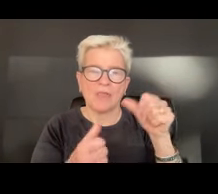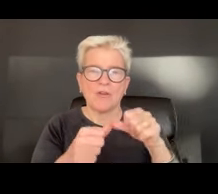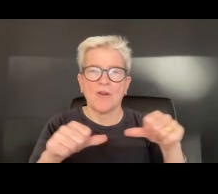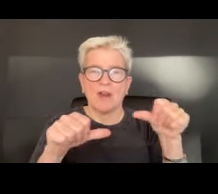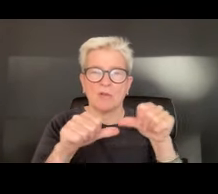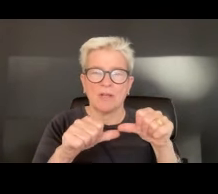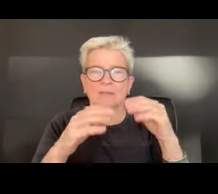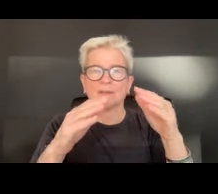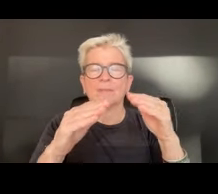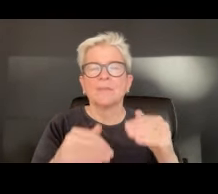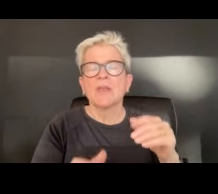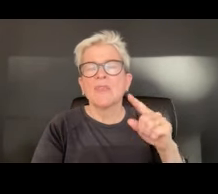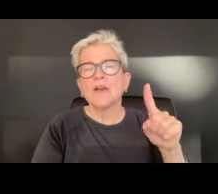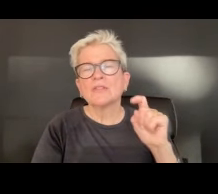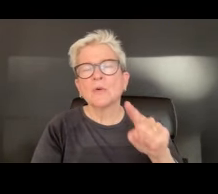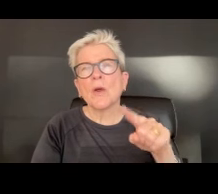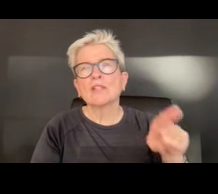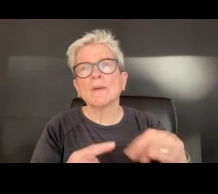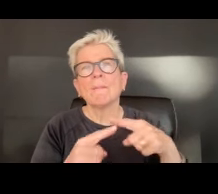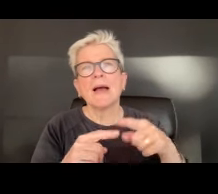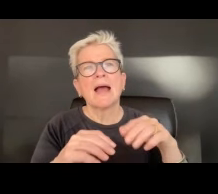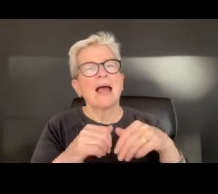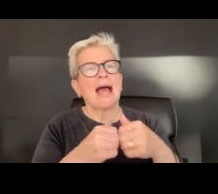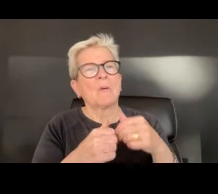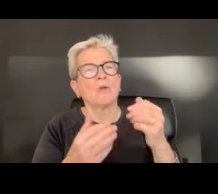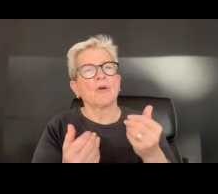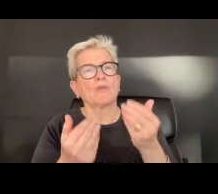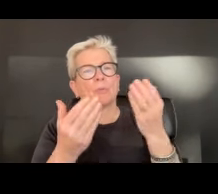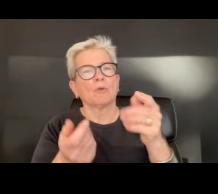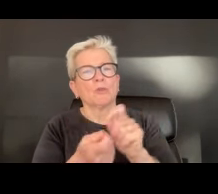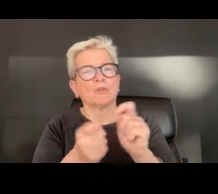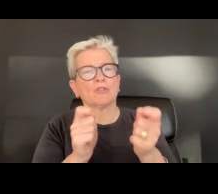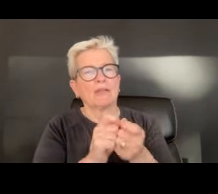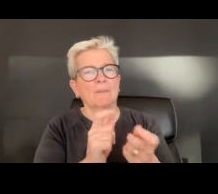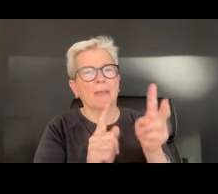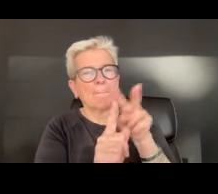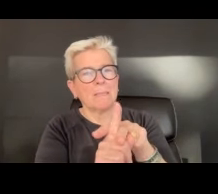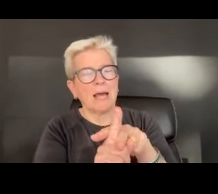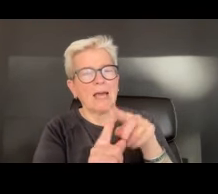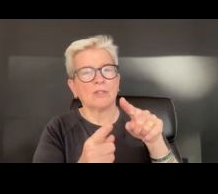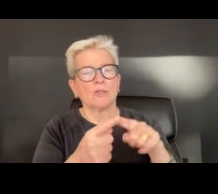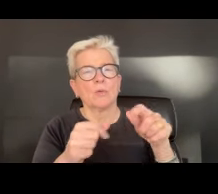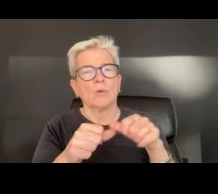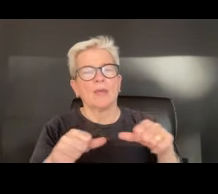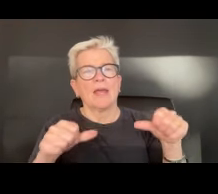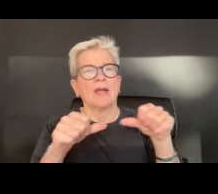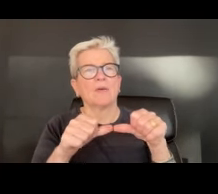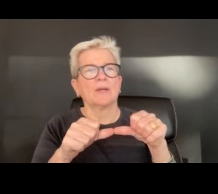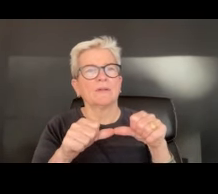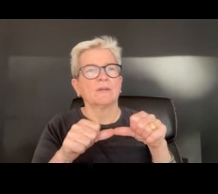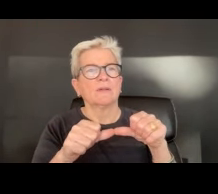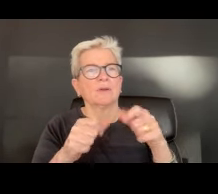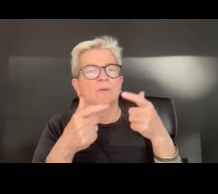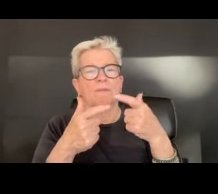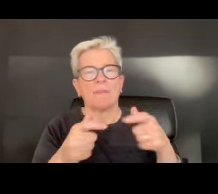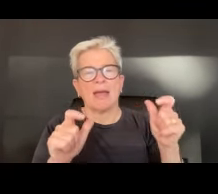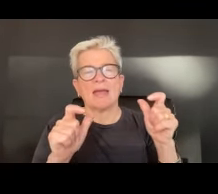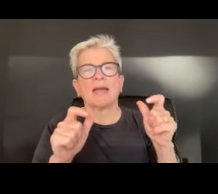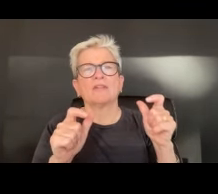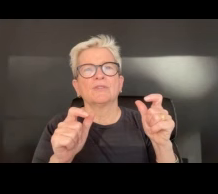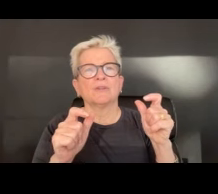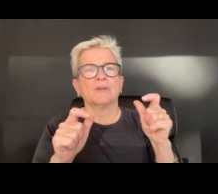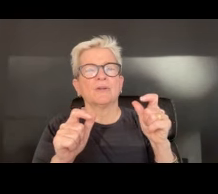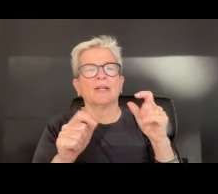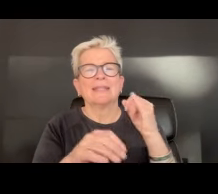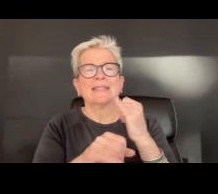Yeah. There's a question here. How will the proposed changes be applied in areas that have major institution master plans?